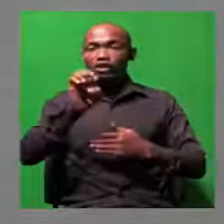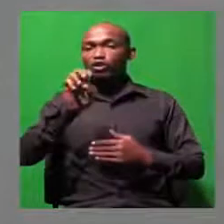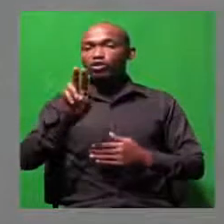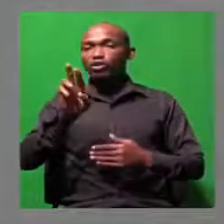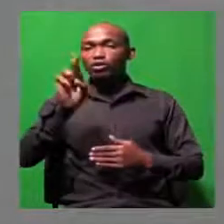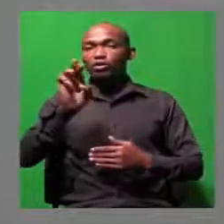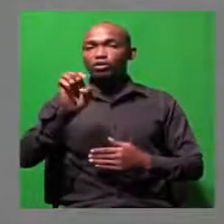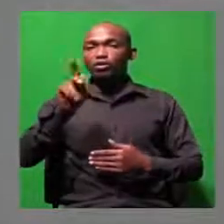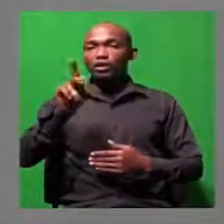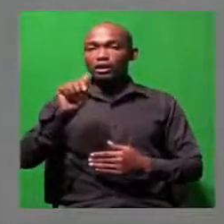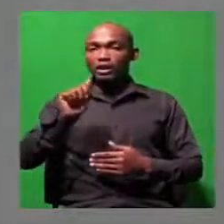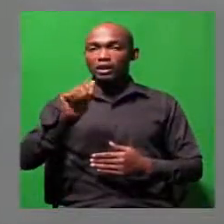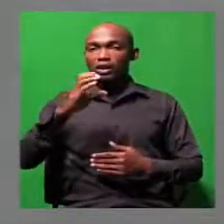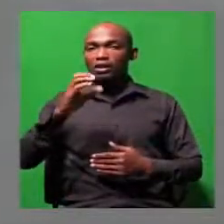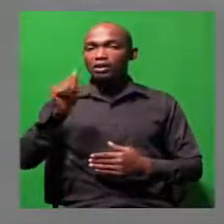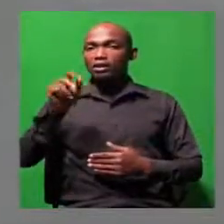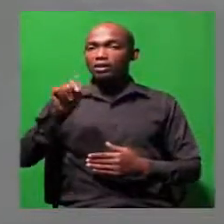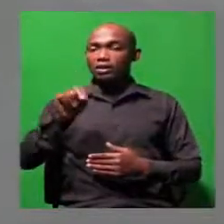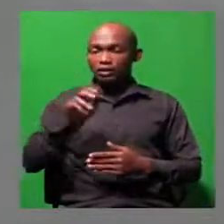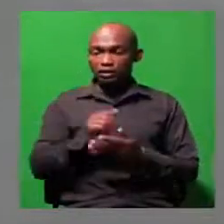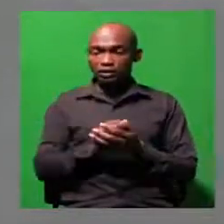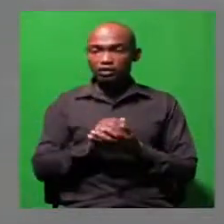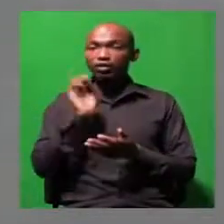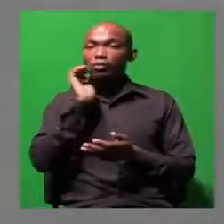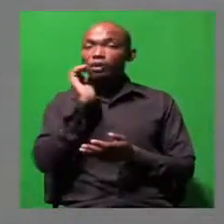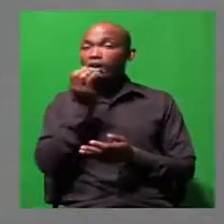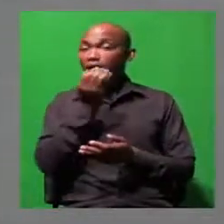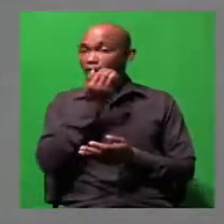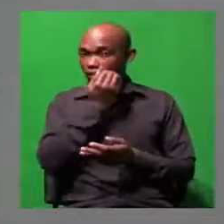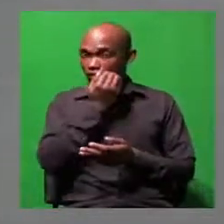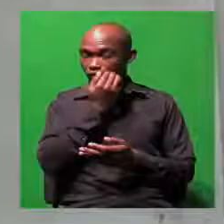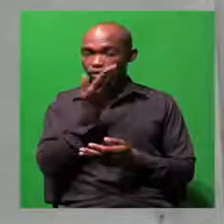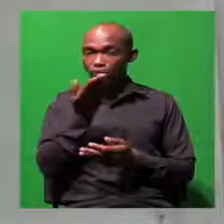we should take care when